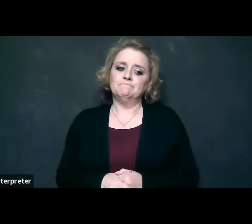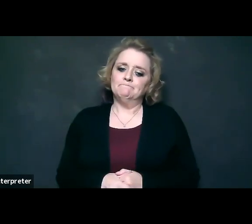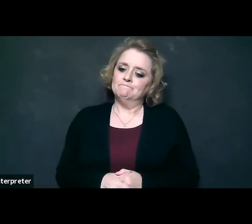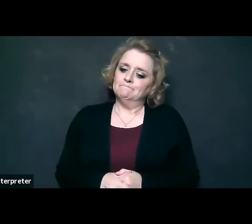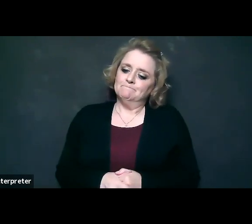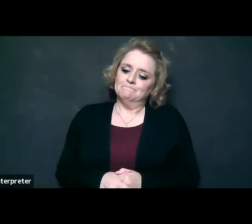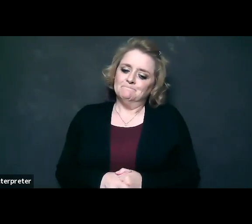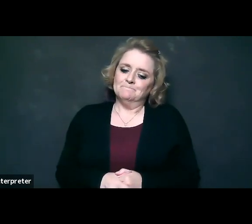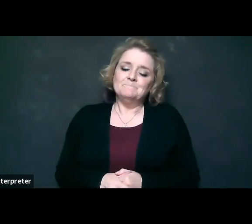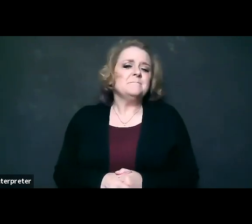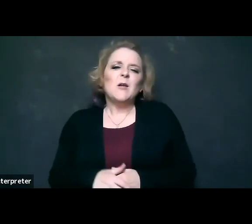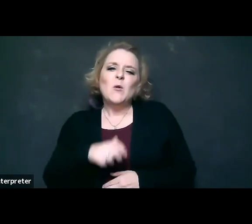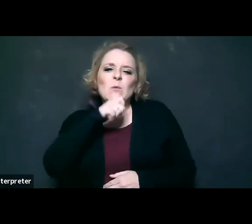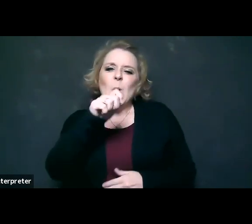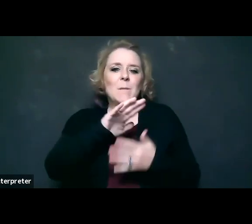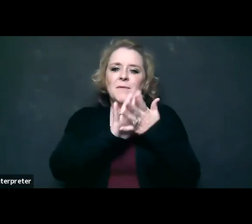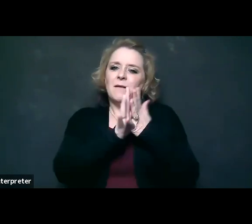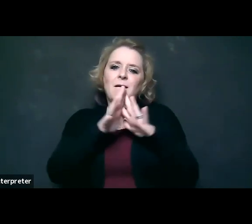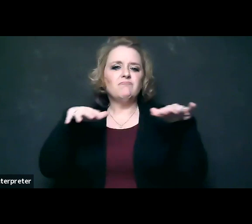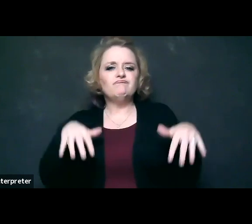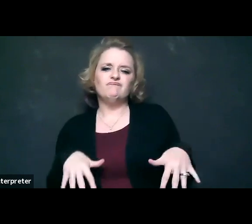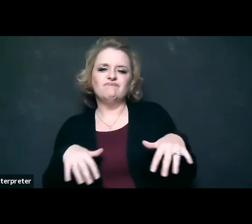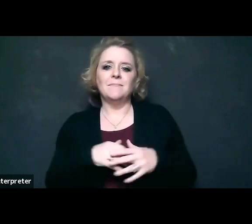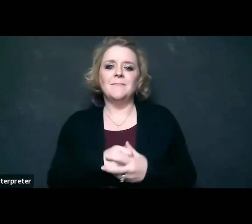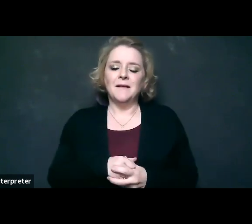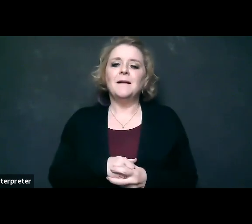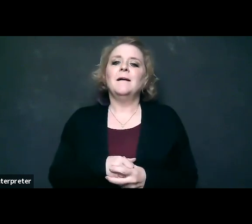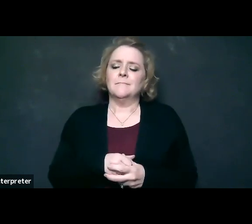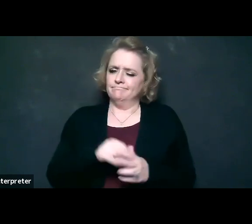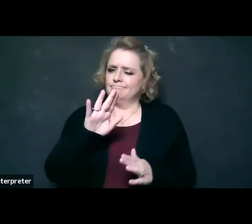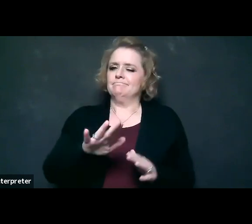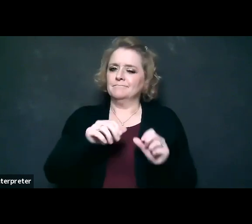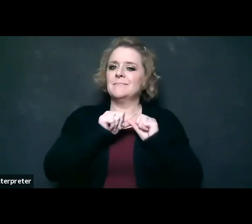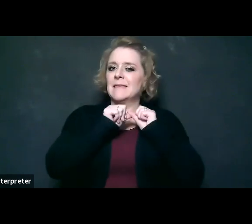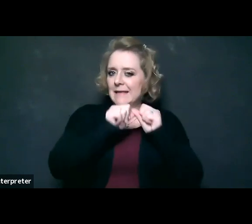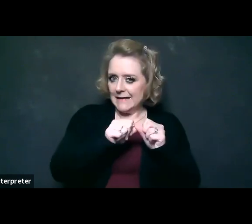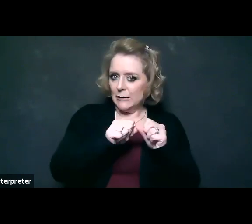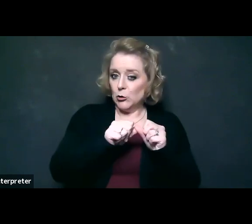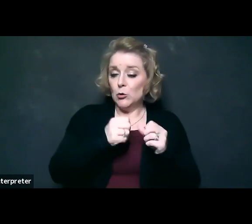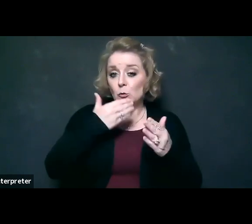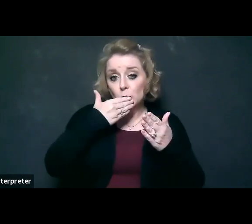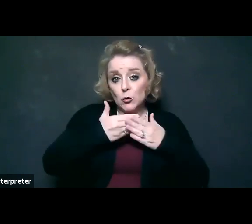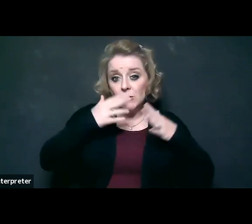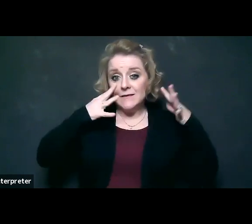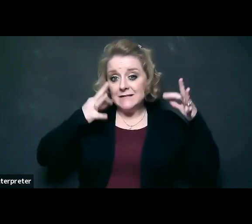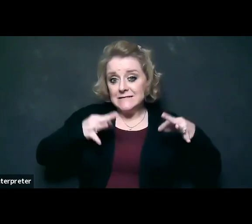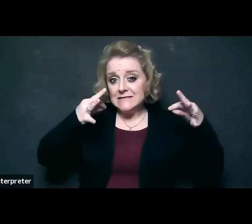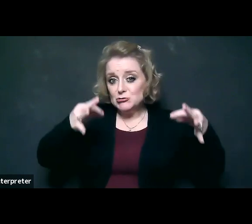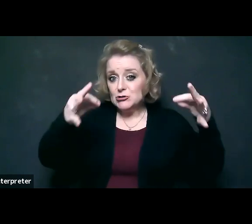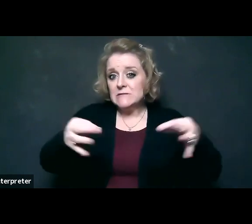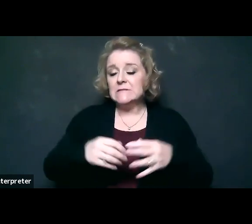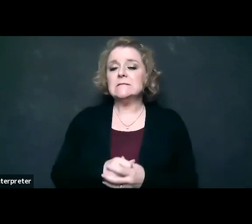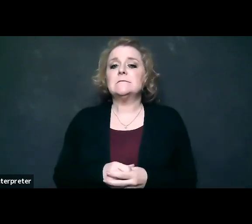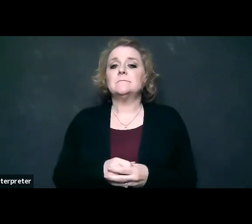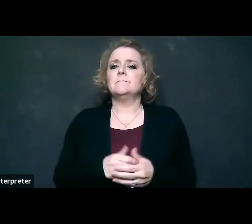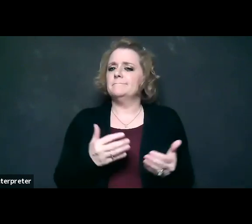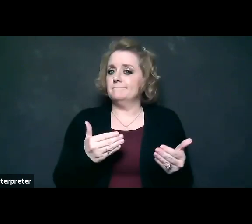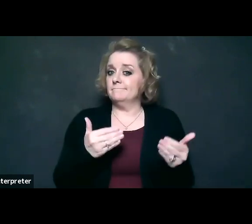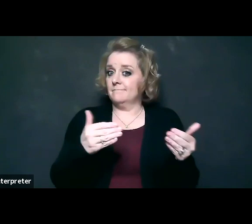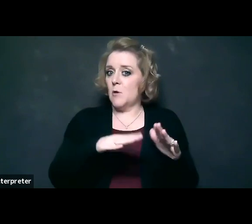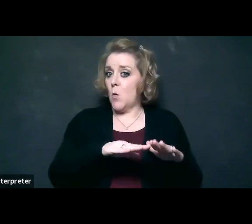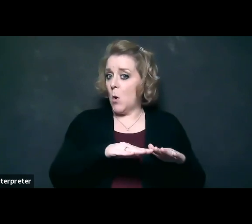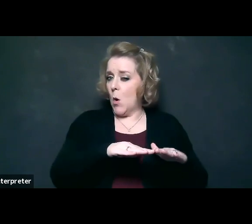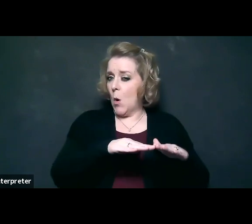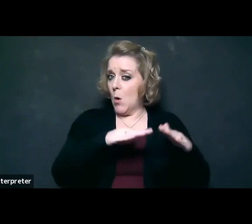let's not let our guard down. Let's continue to make good decisions. Let's reopen safely, but